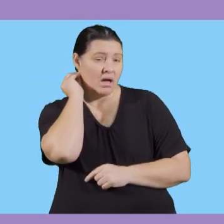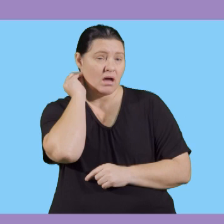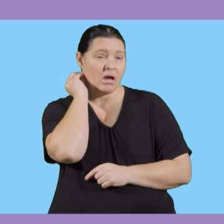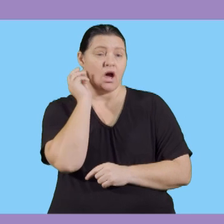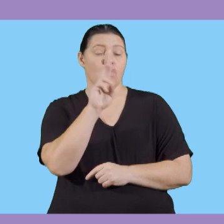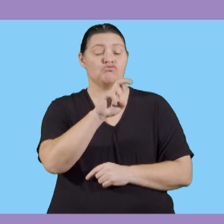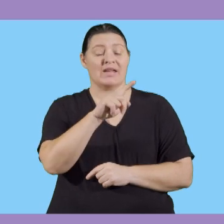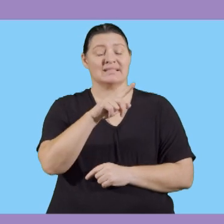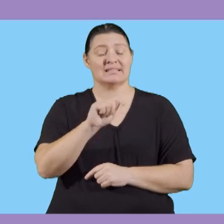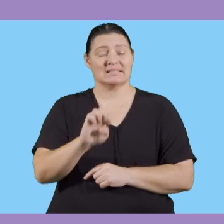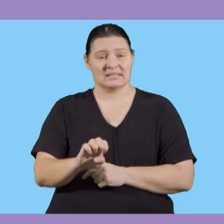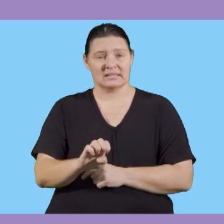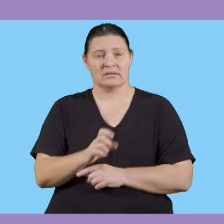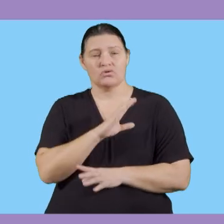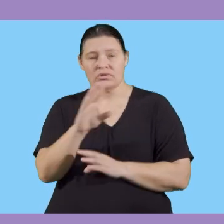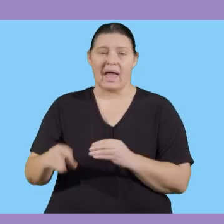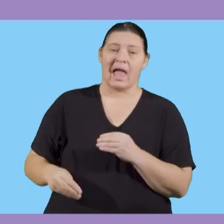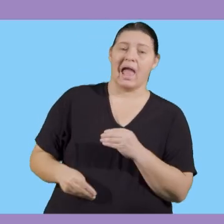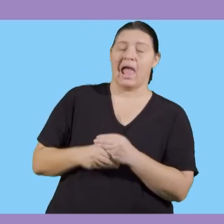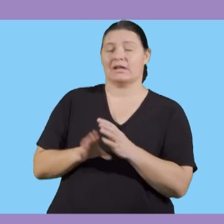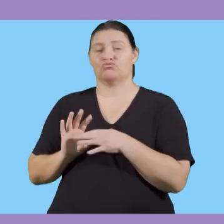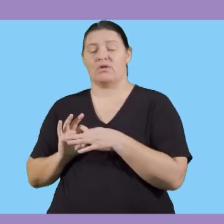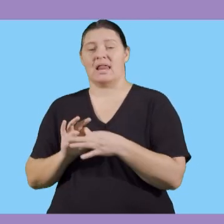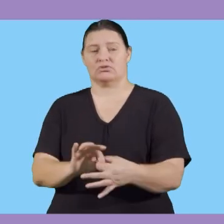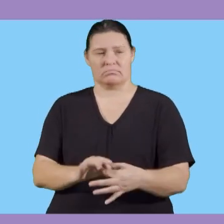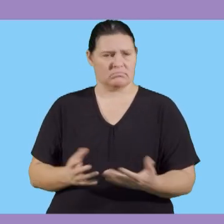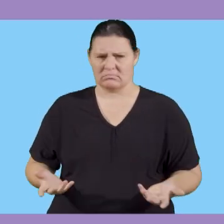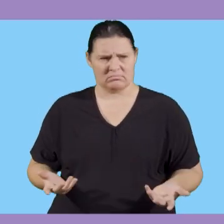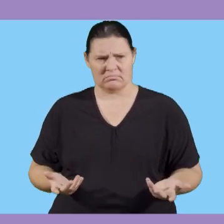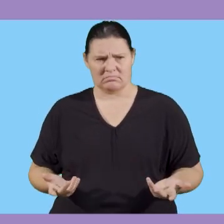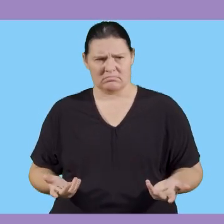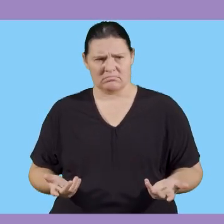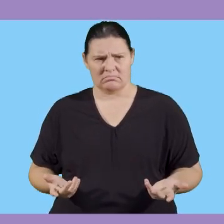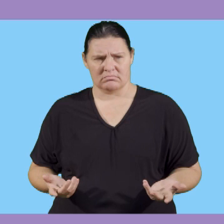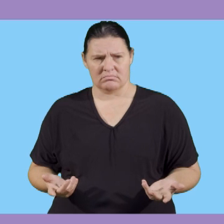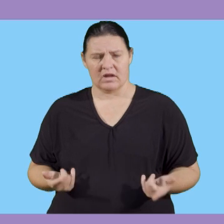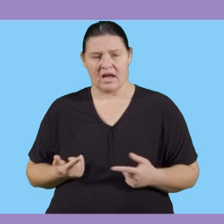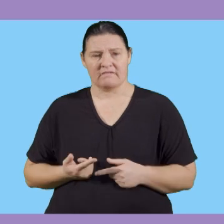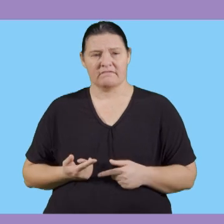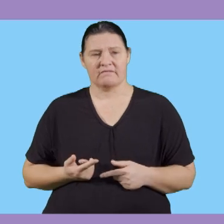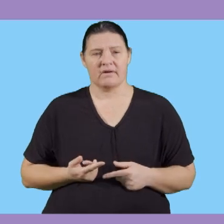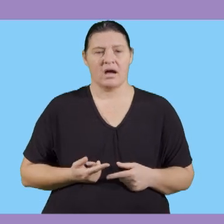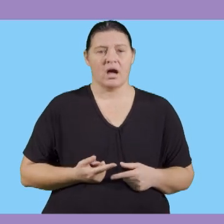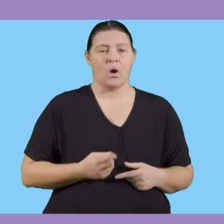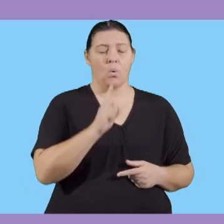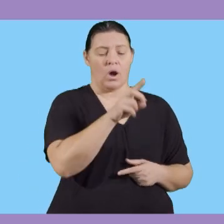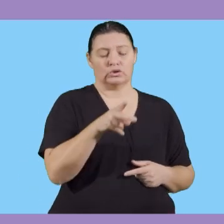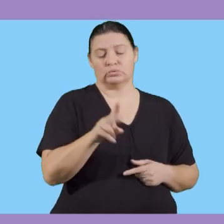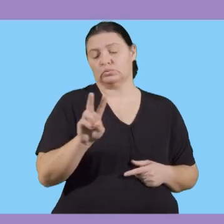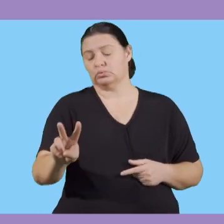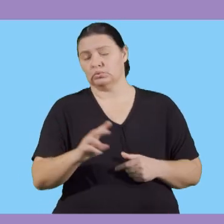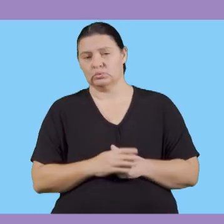that rate is not as an additive relationship. So if I have a rate of